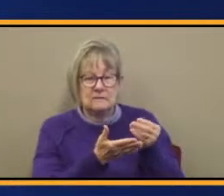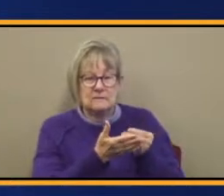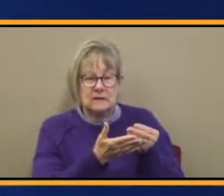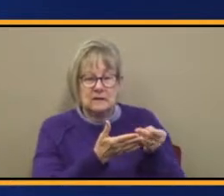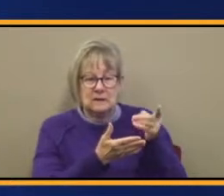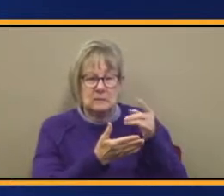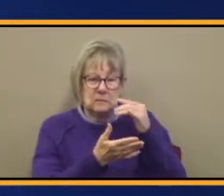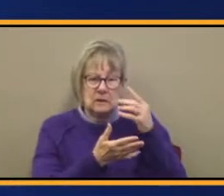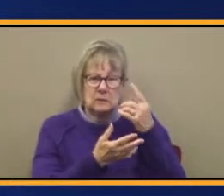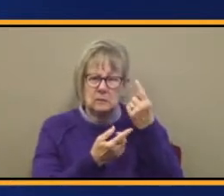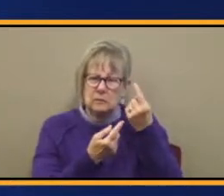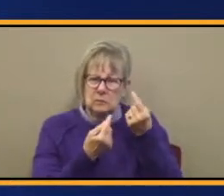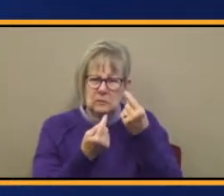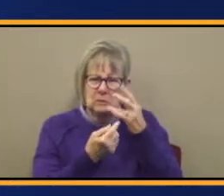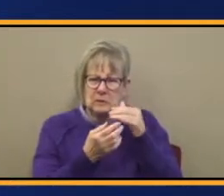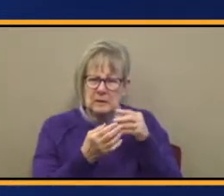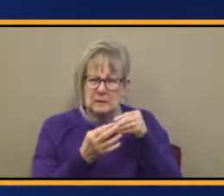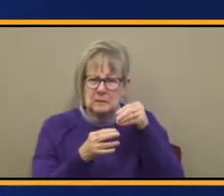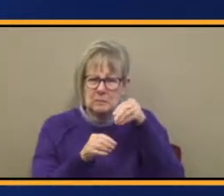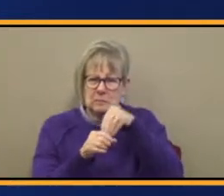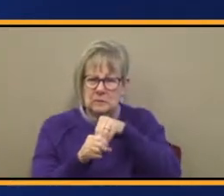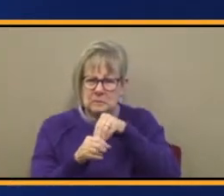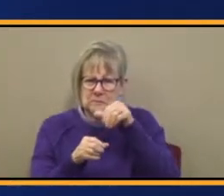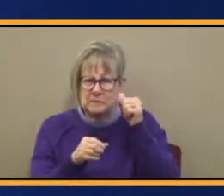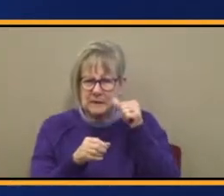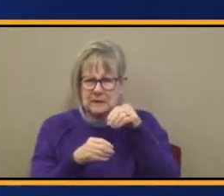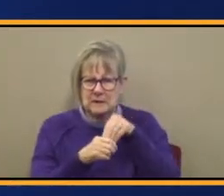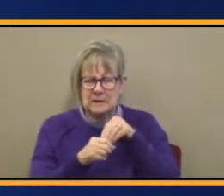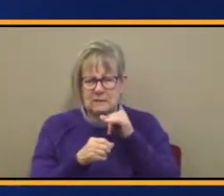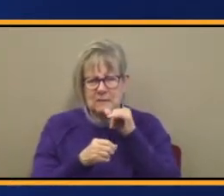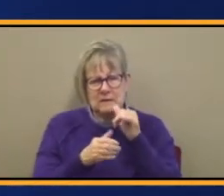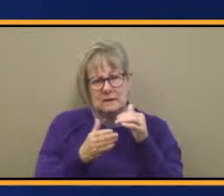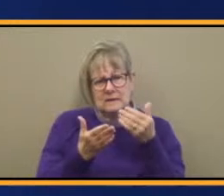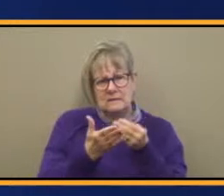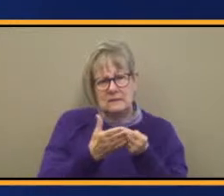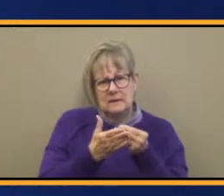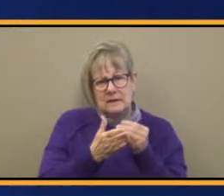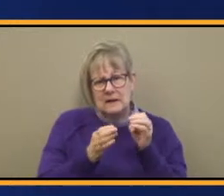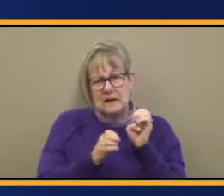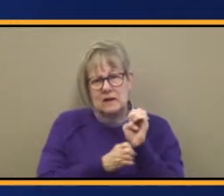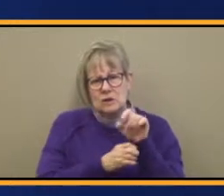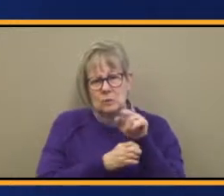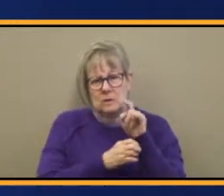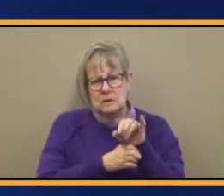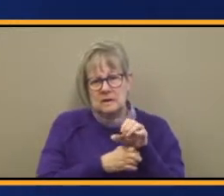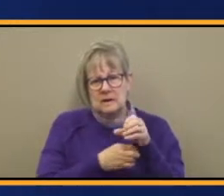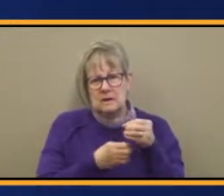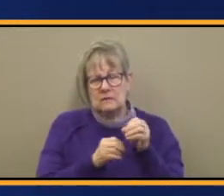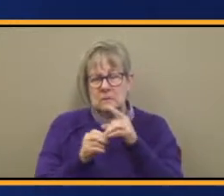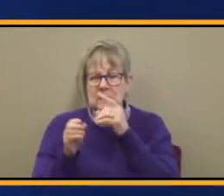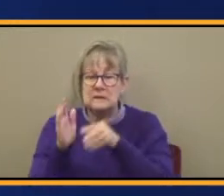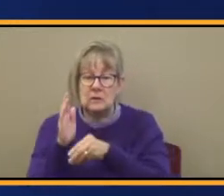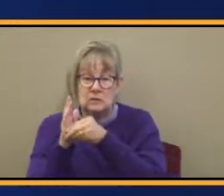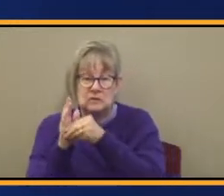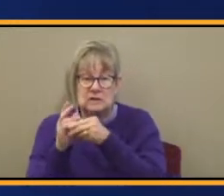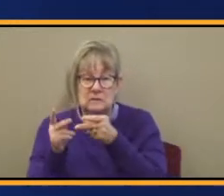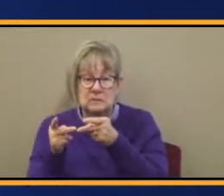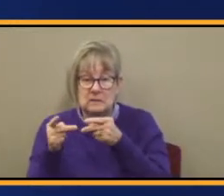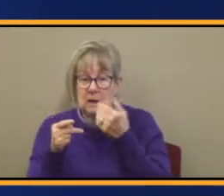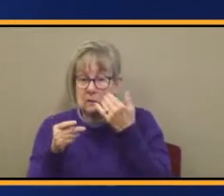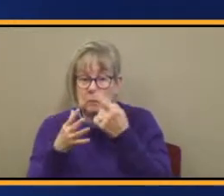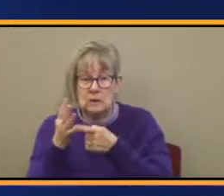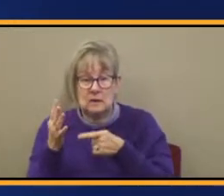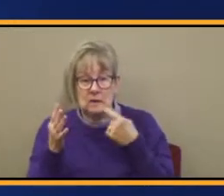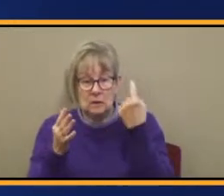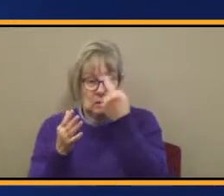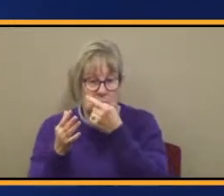up. If we didn't hire an equity officer this year, roll over the money to next year. Because there may be additional positions. I mean, I don't know what that looks like. It's just something